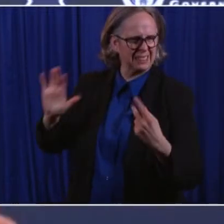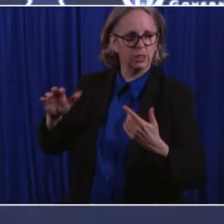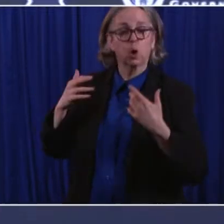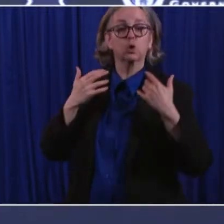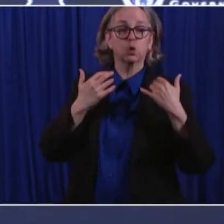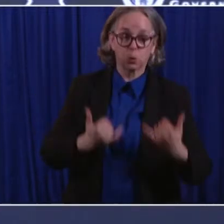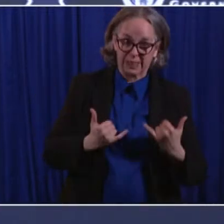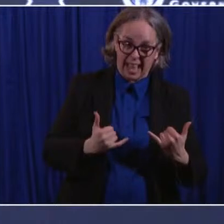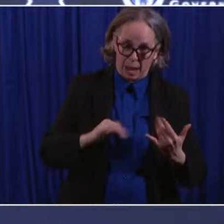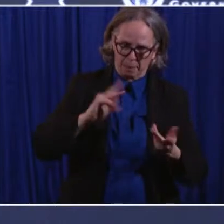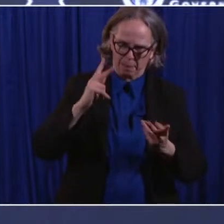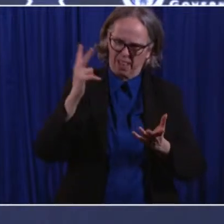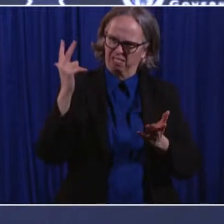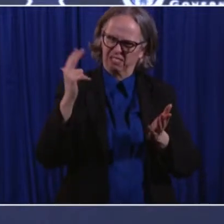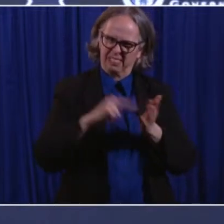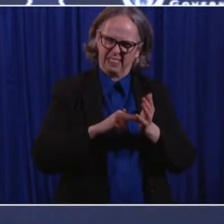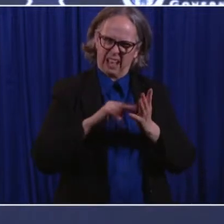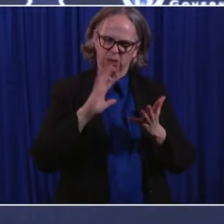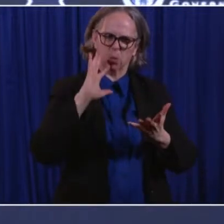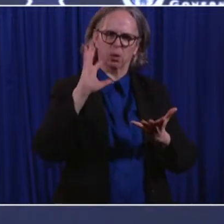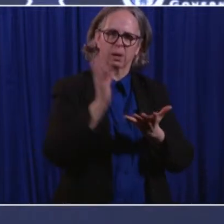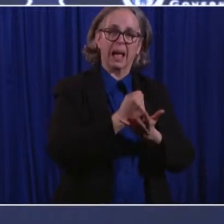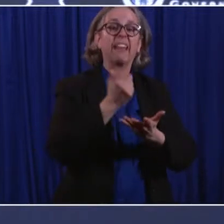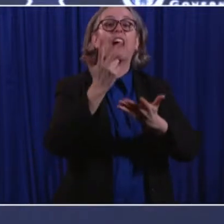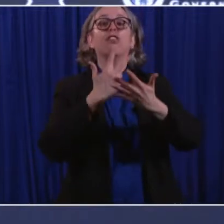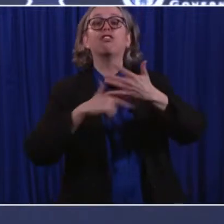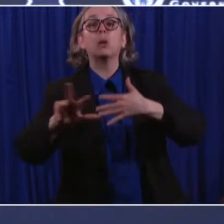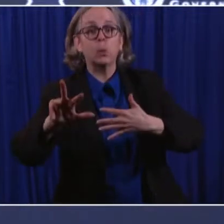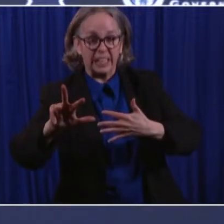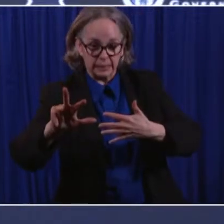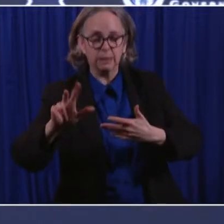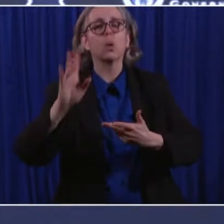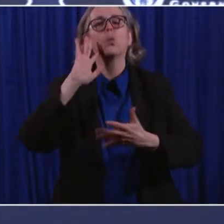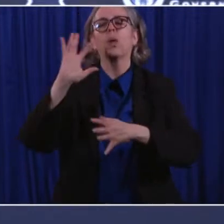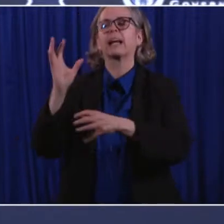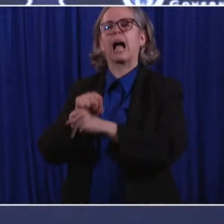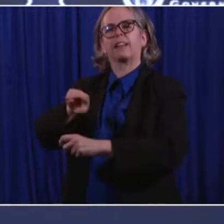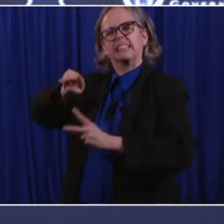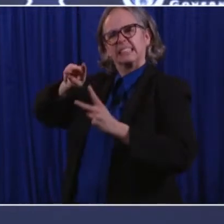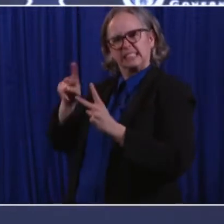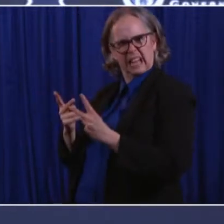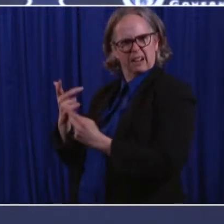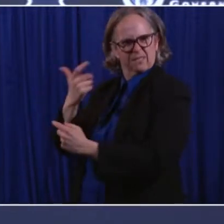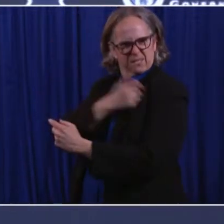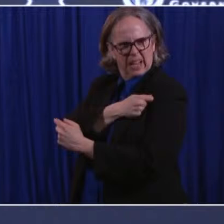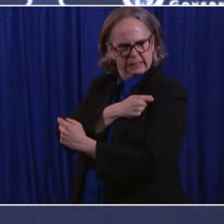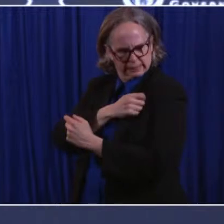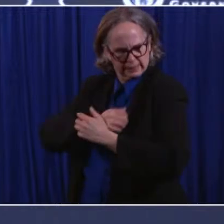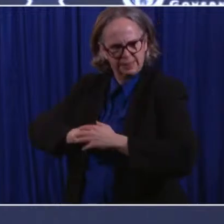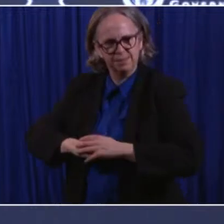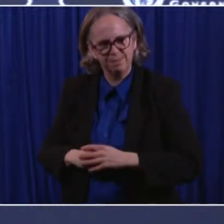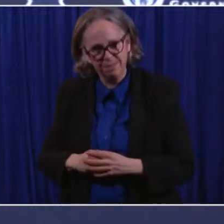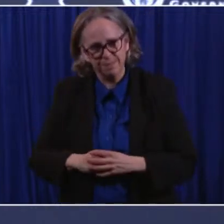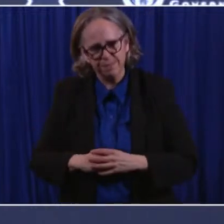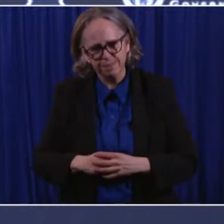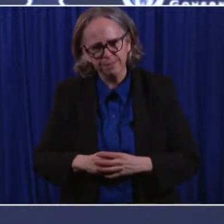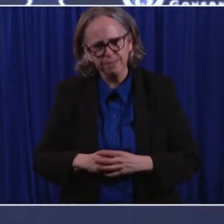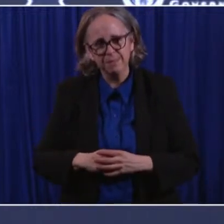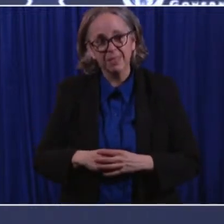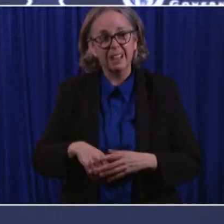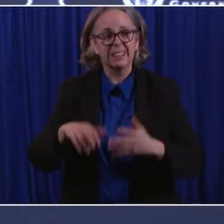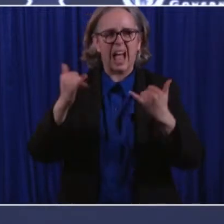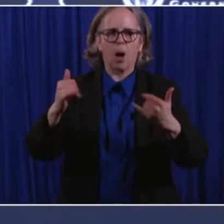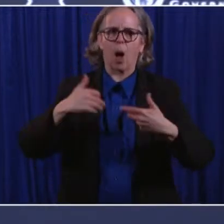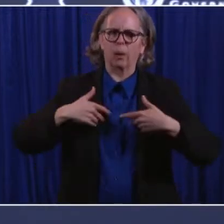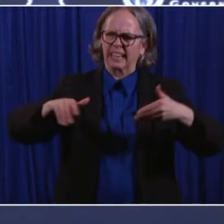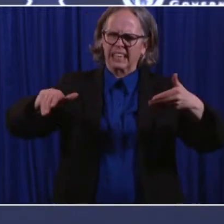opportunity to come back and get their second shot. I'm going to introduce now Erin Rolfs,